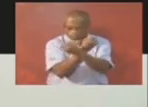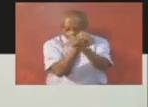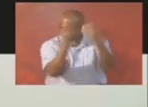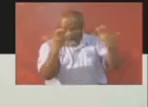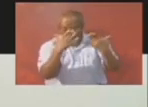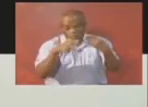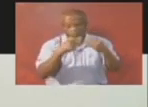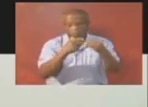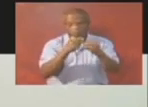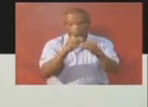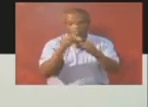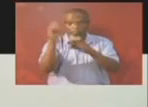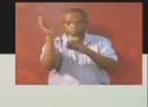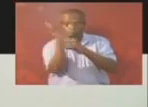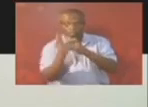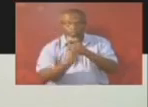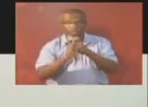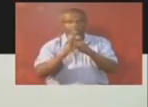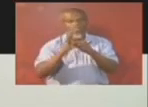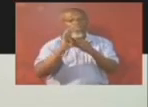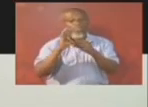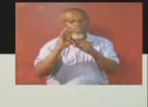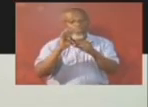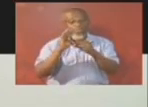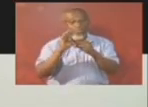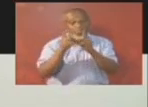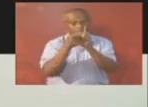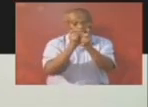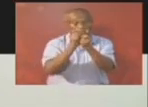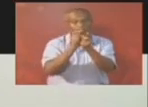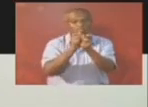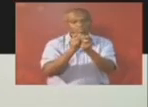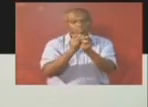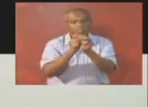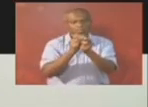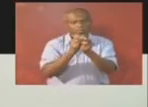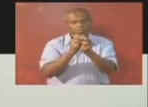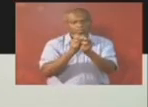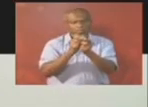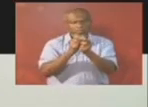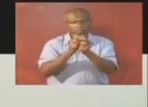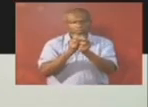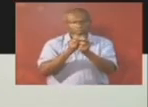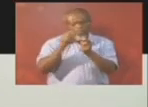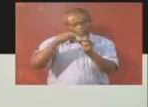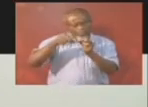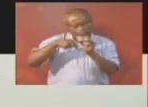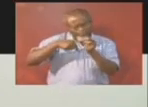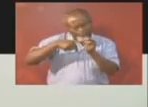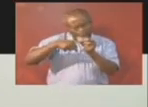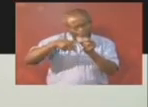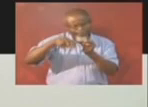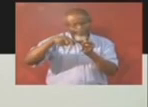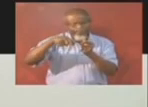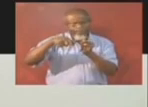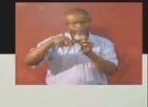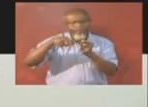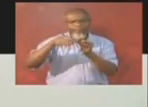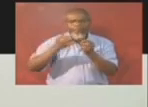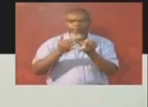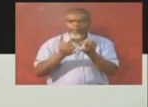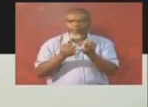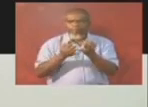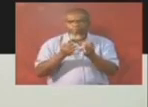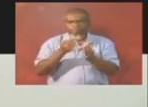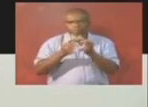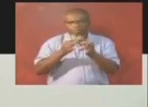do we have up to today or this week? As well as, I'm not sure if I missed it, but an